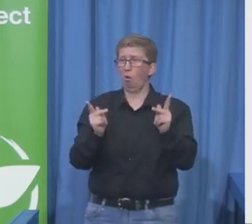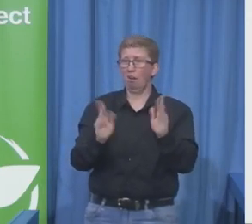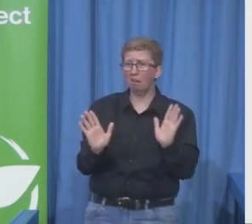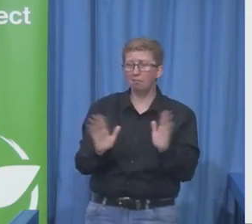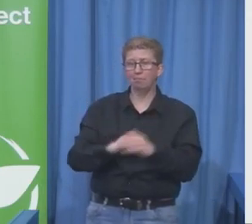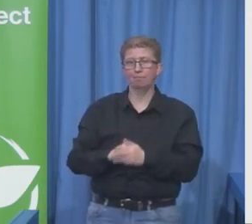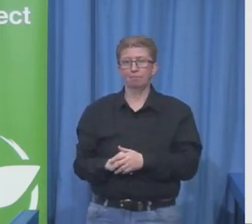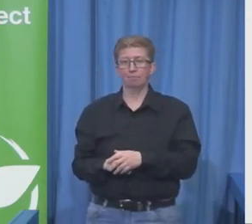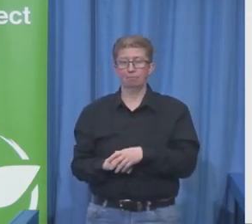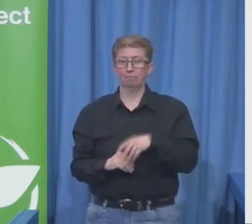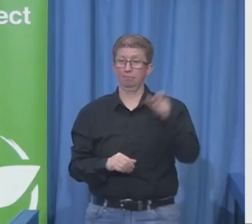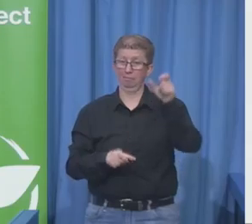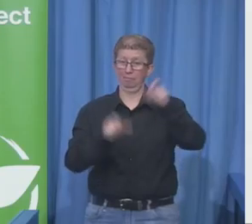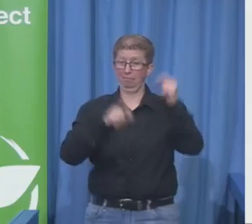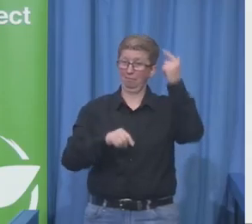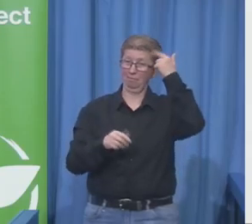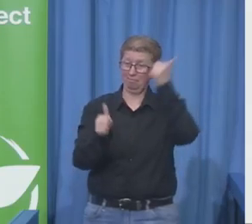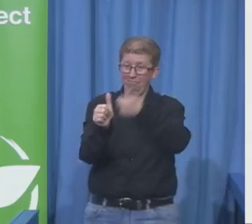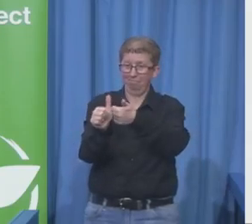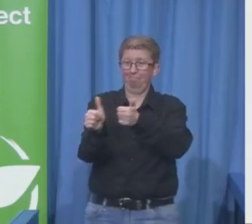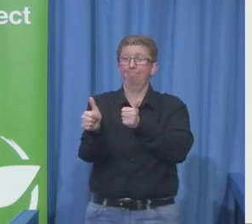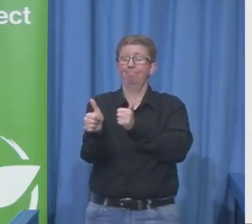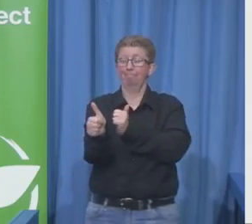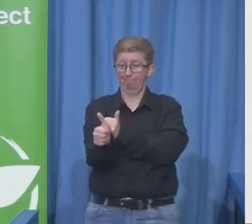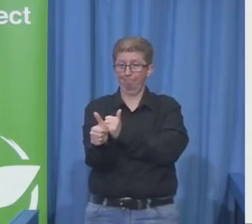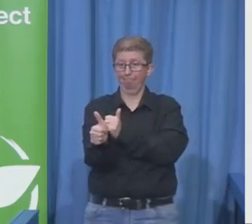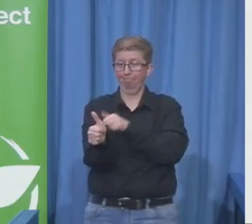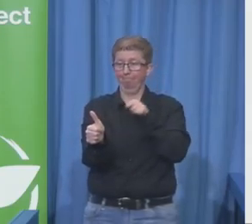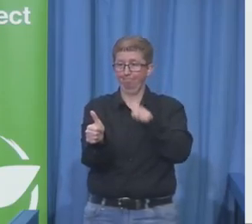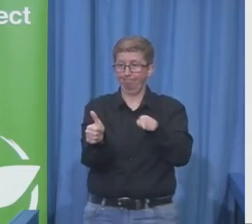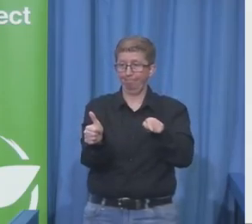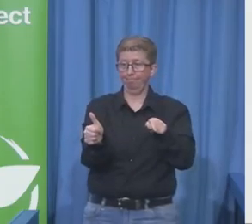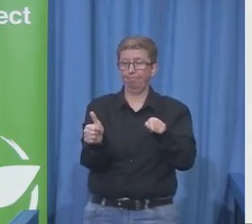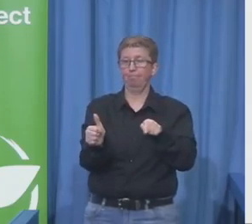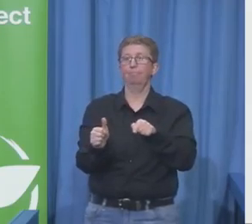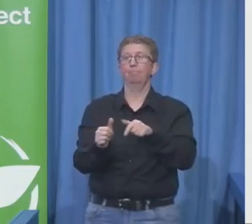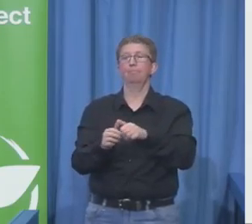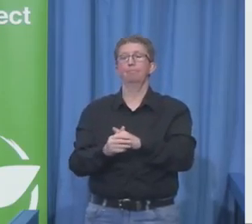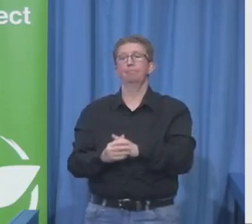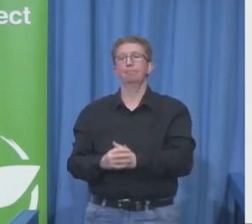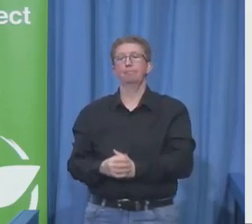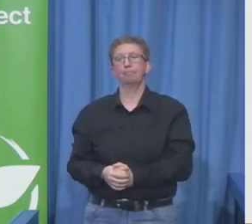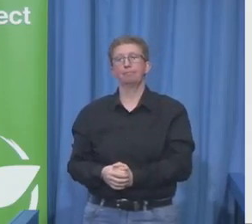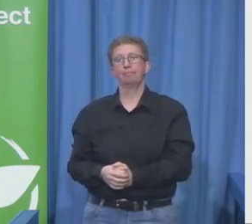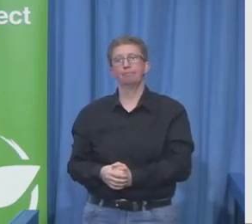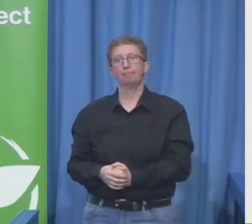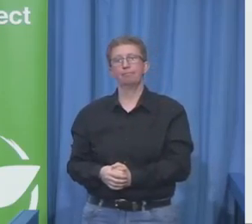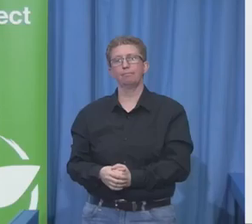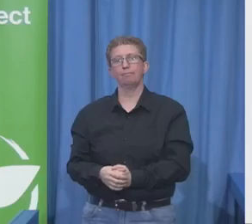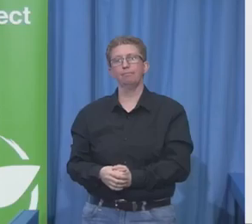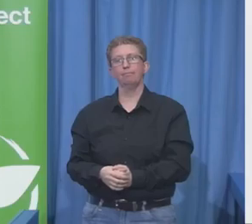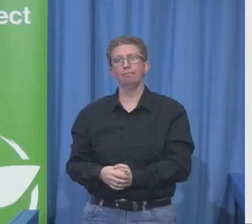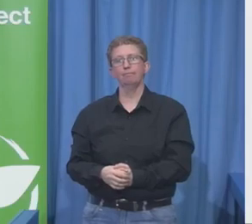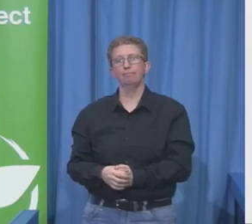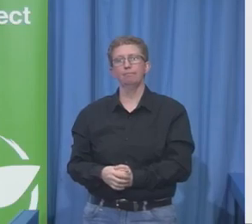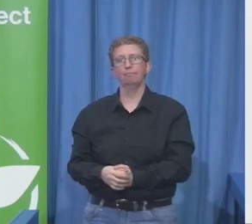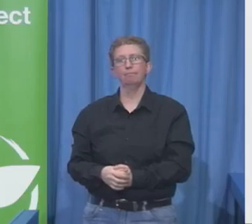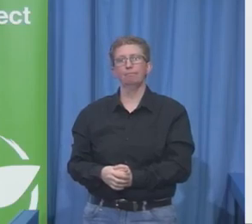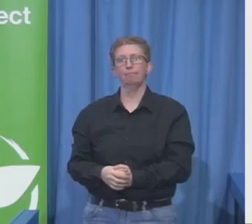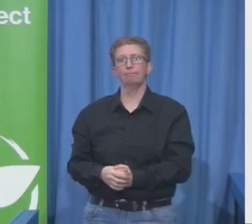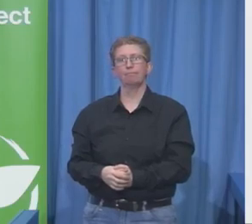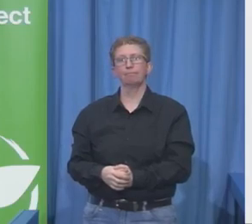was not really bringing this up in India until recently. Now it does, but